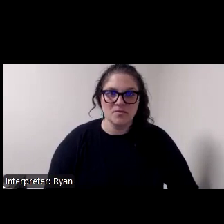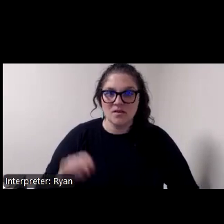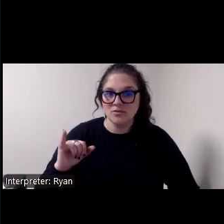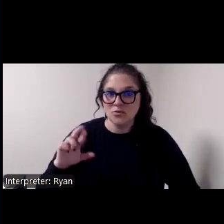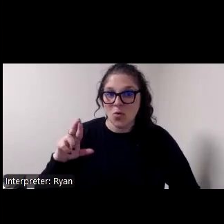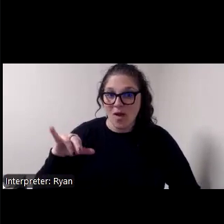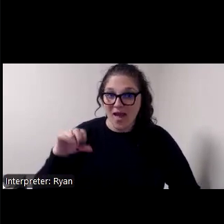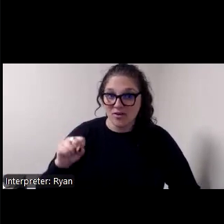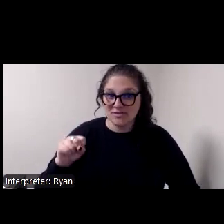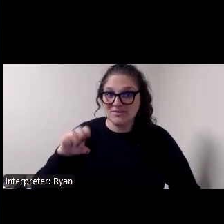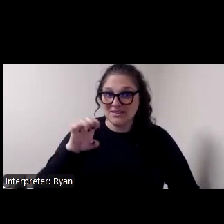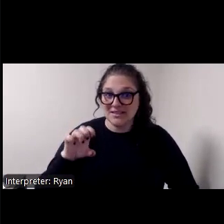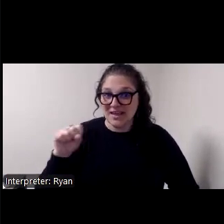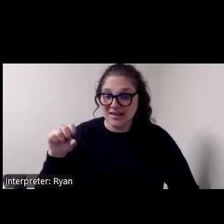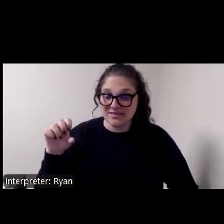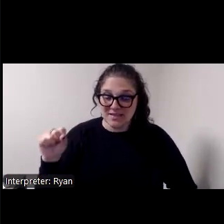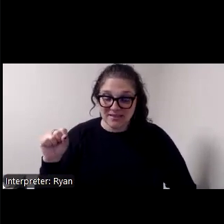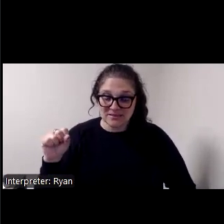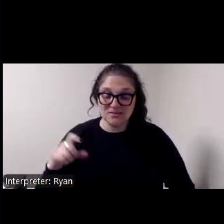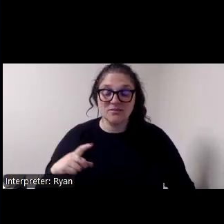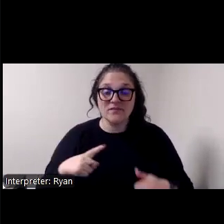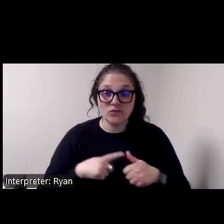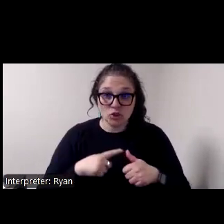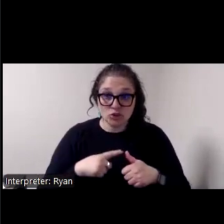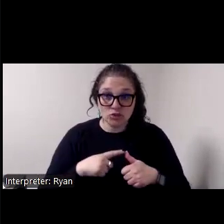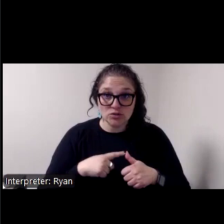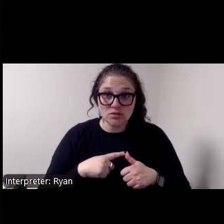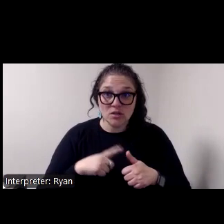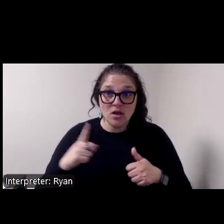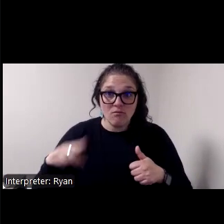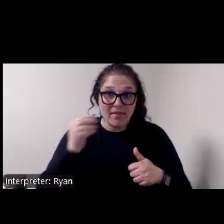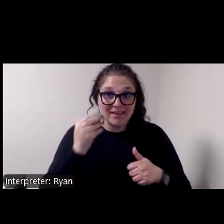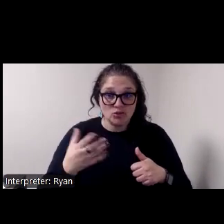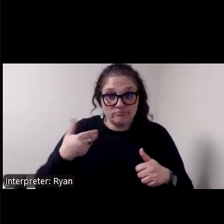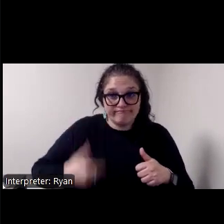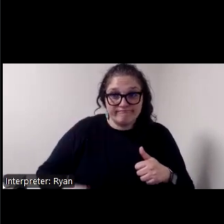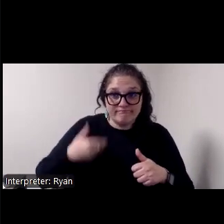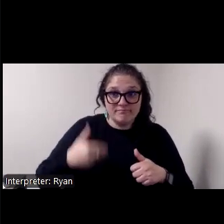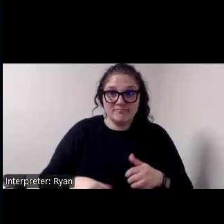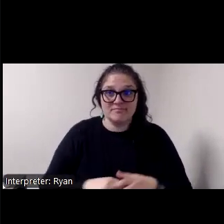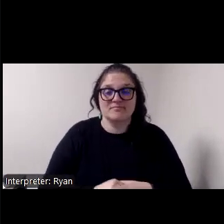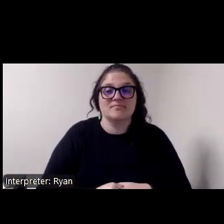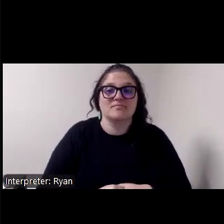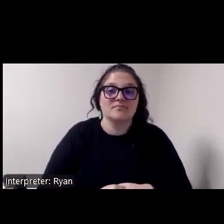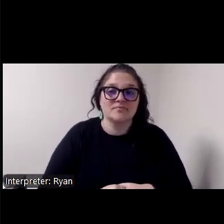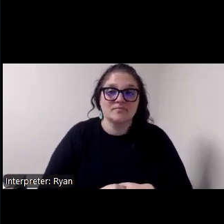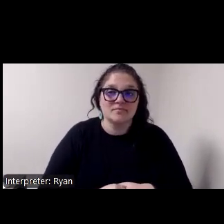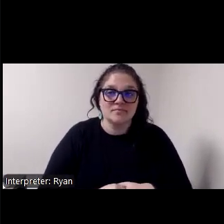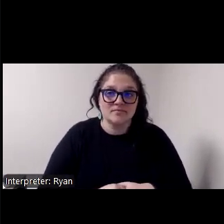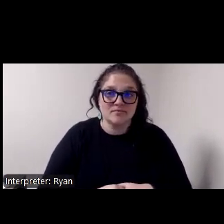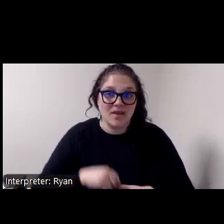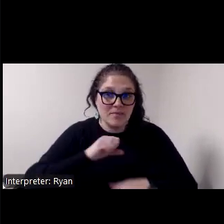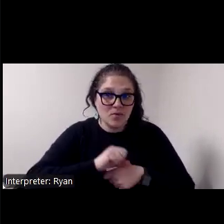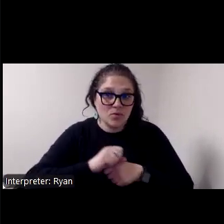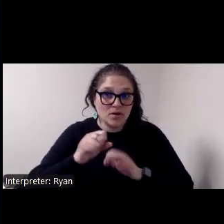ESS. First of all, before we get started, I'll let you guys know a little bit about me. I have been working for the state